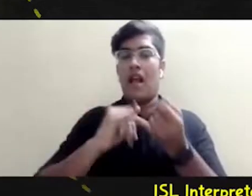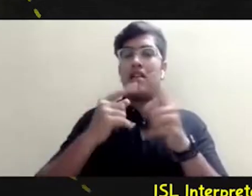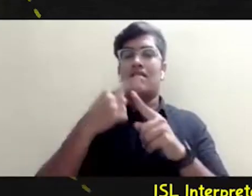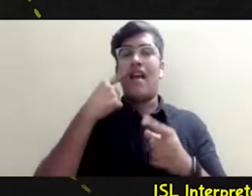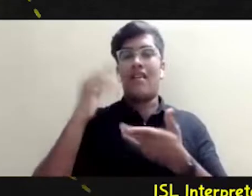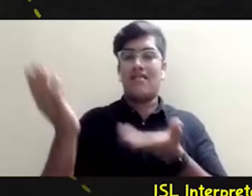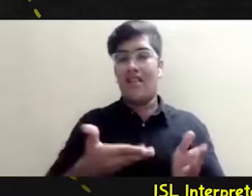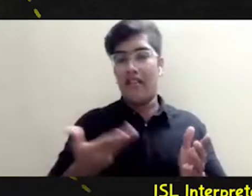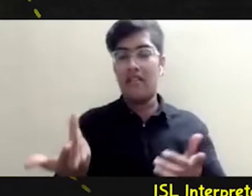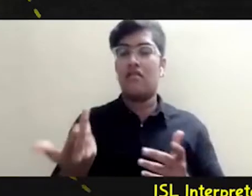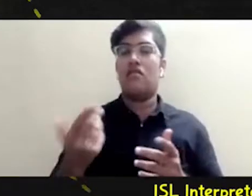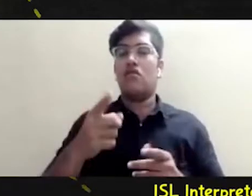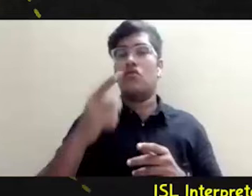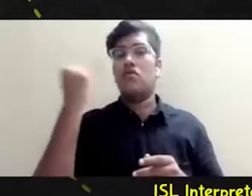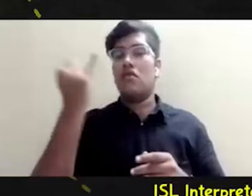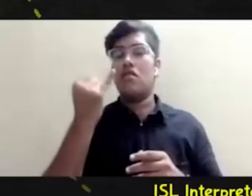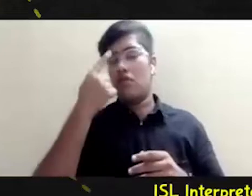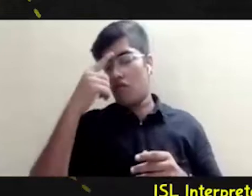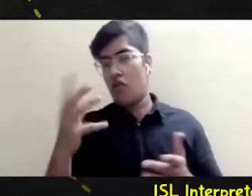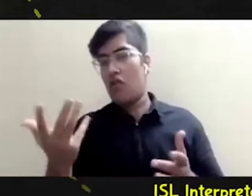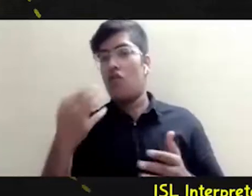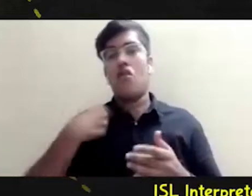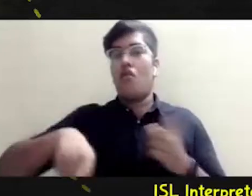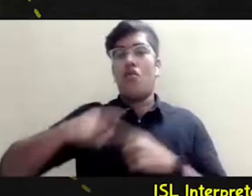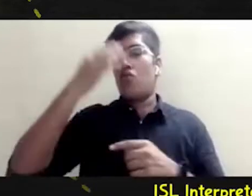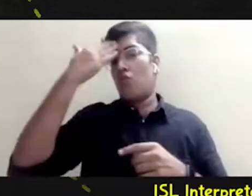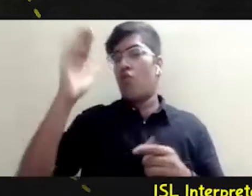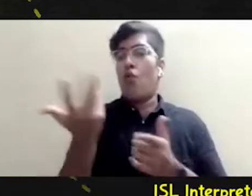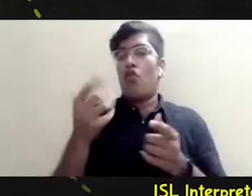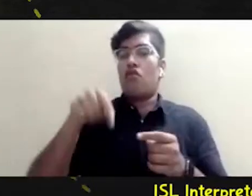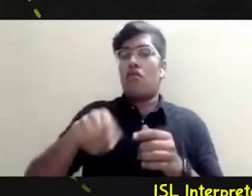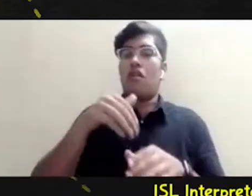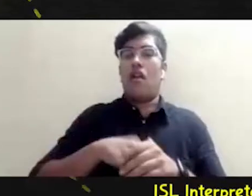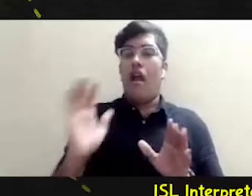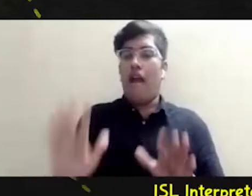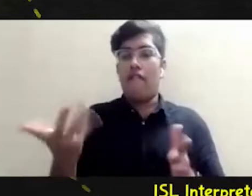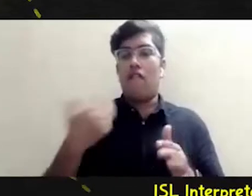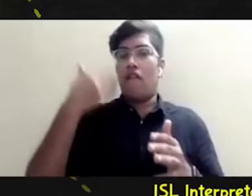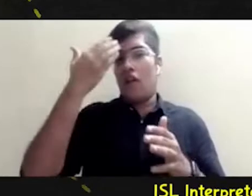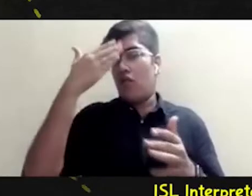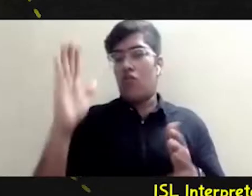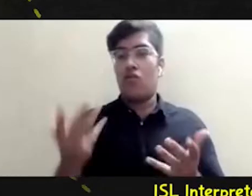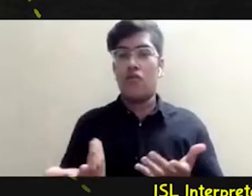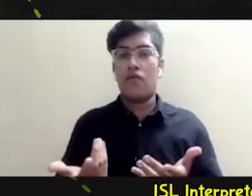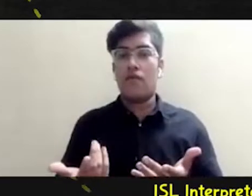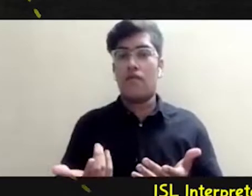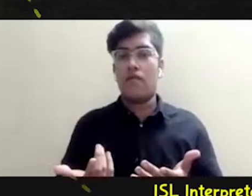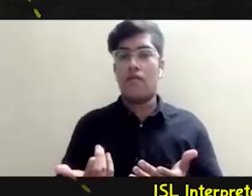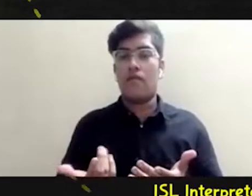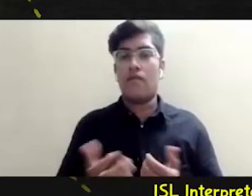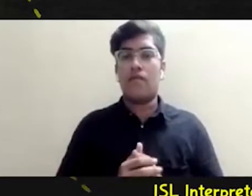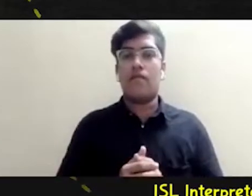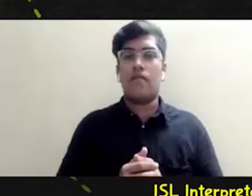look for, we don't know what else is there. There's just like whole range of categories, right? We don't know. There's no